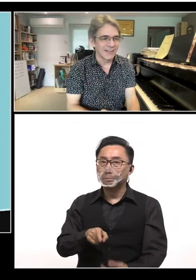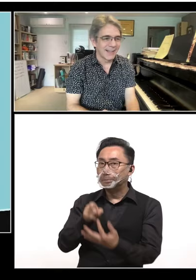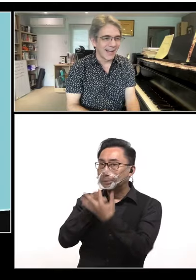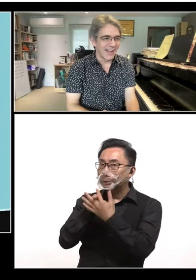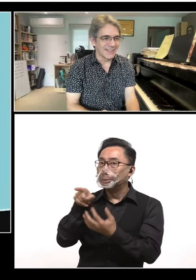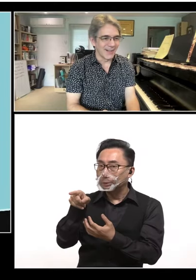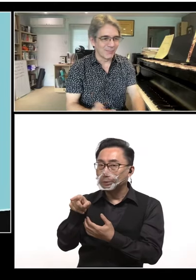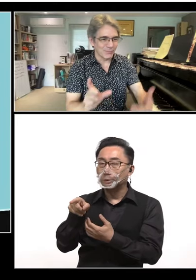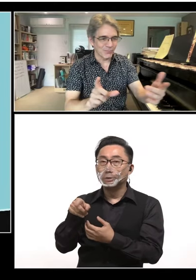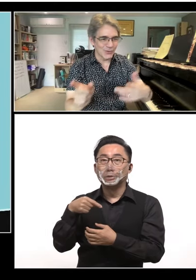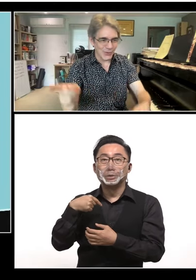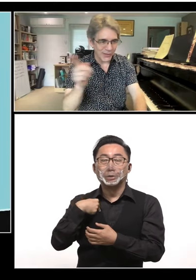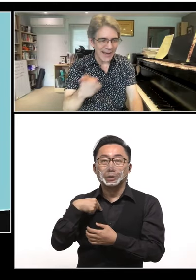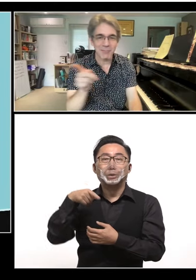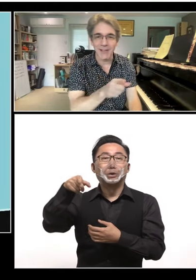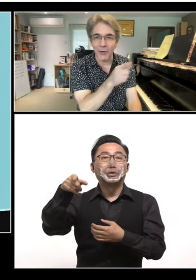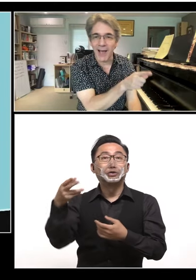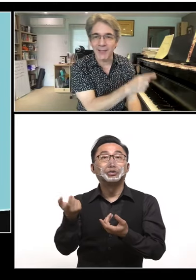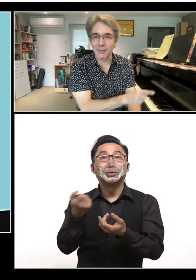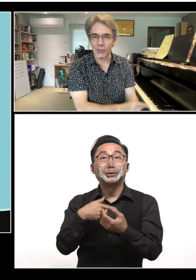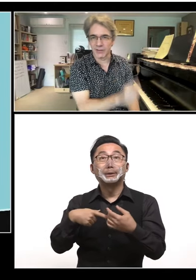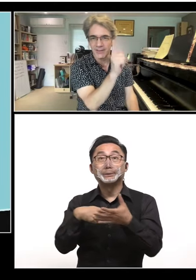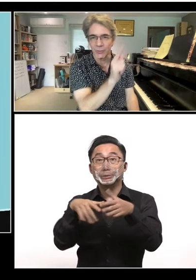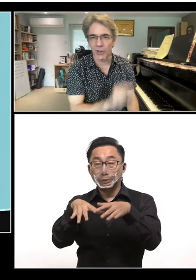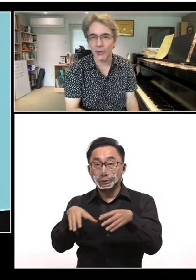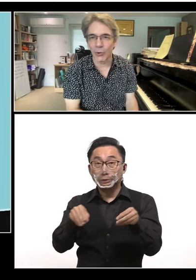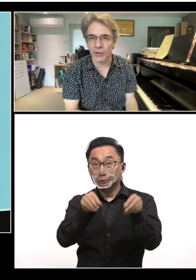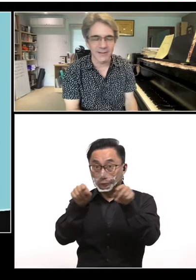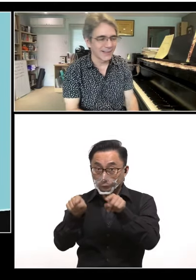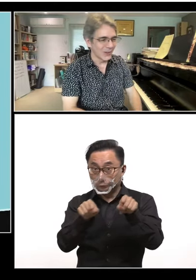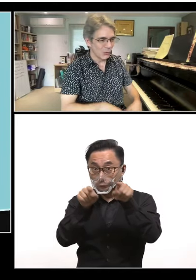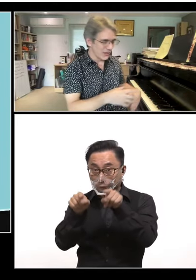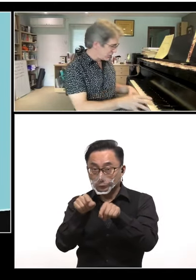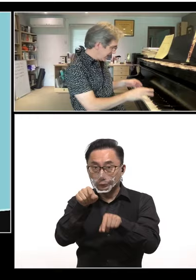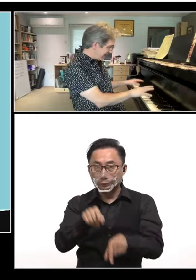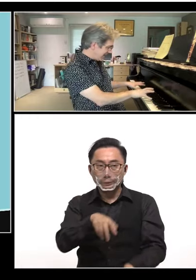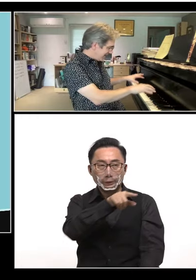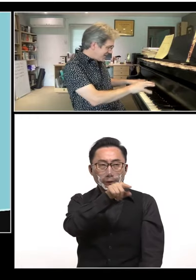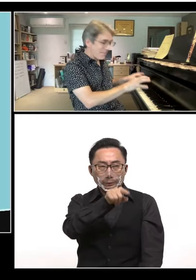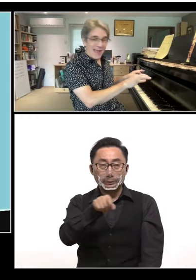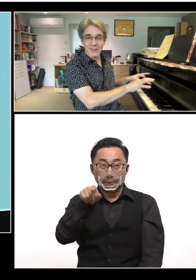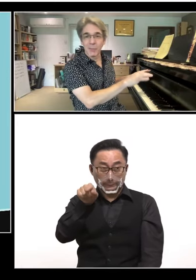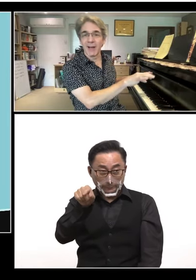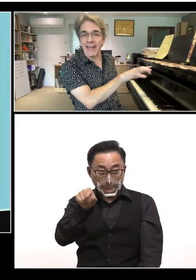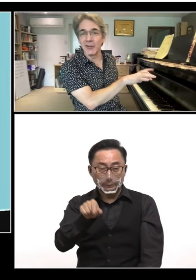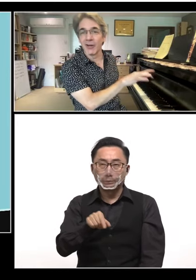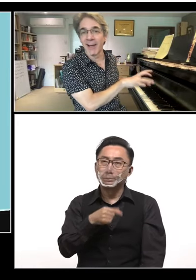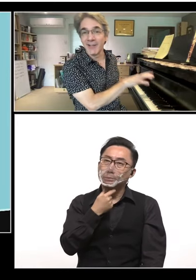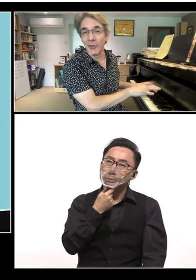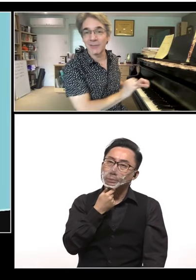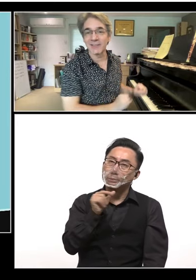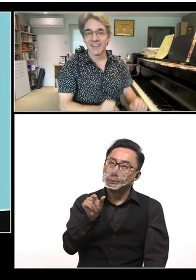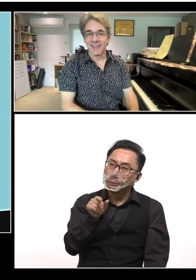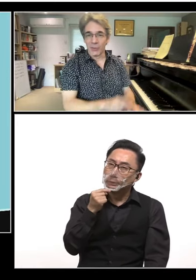part. And so he had me go back and forth to this one chord, which in a mass of about